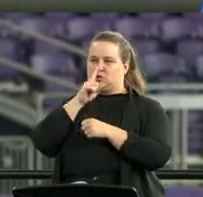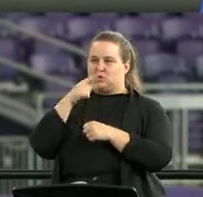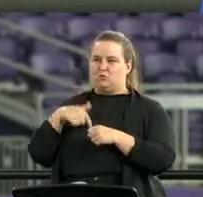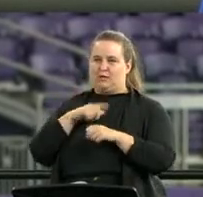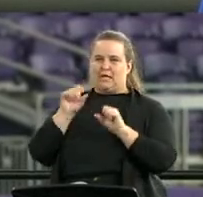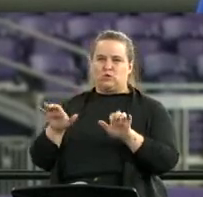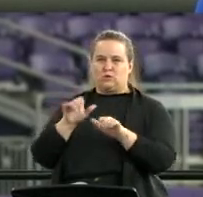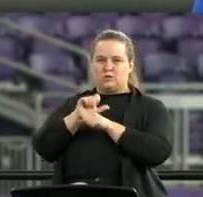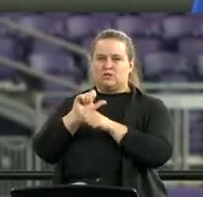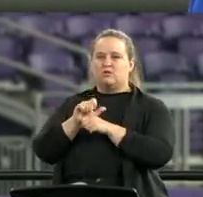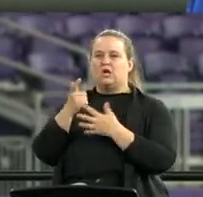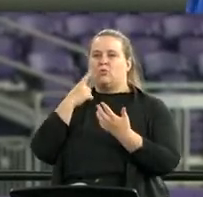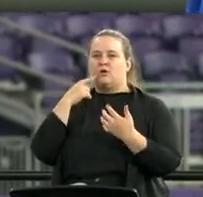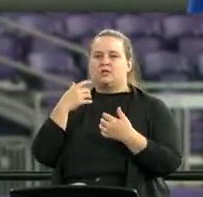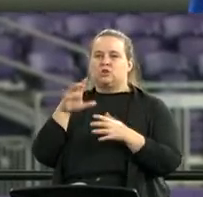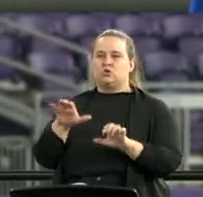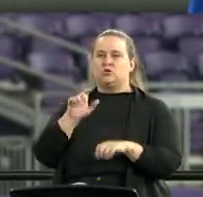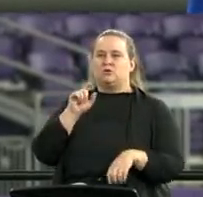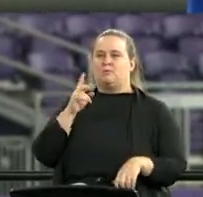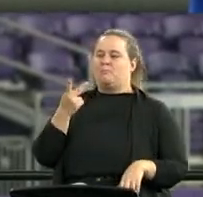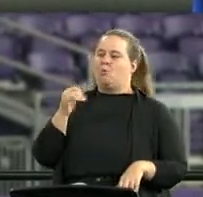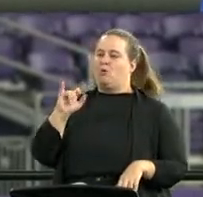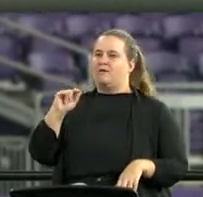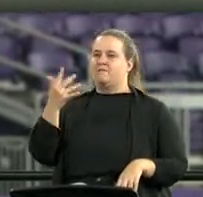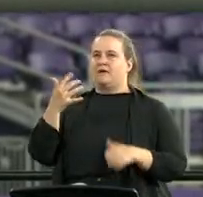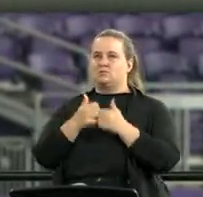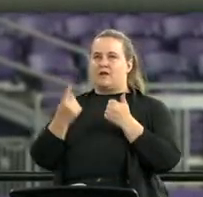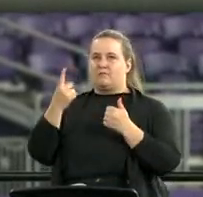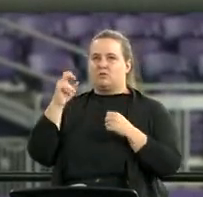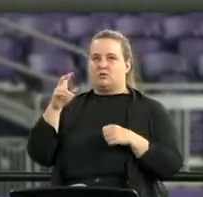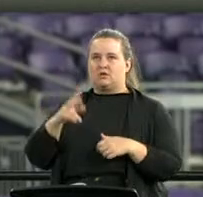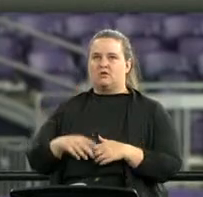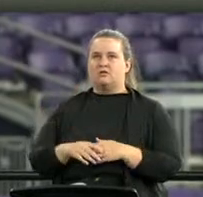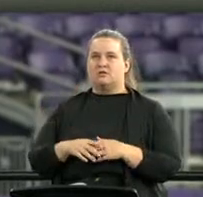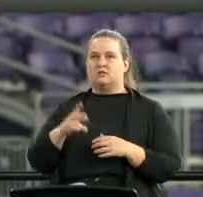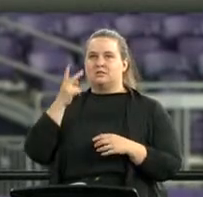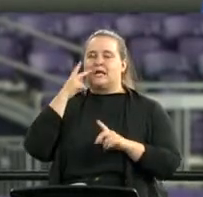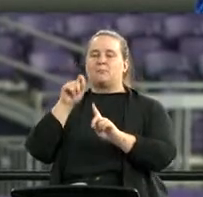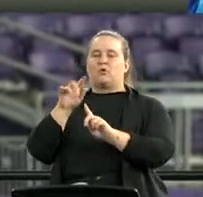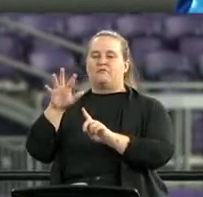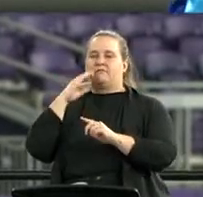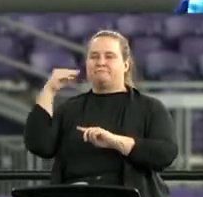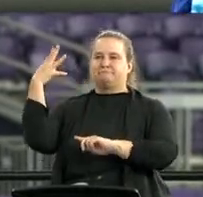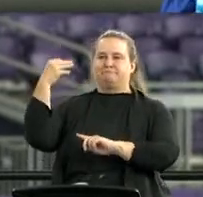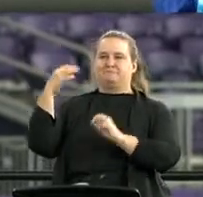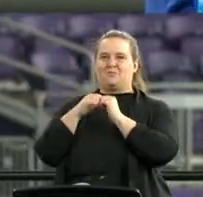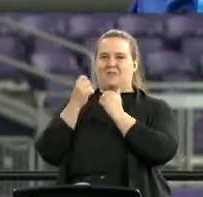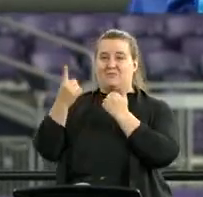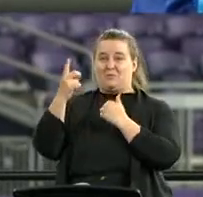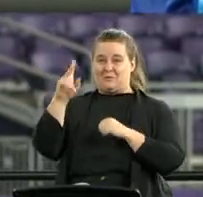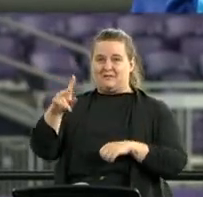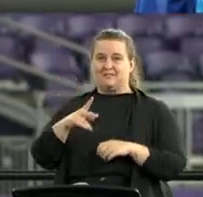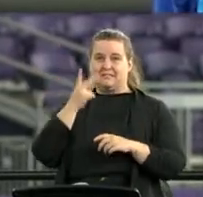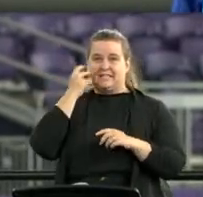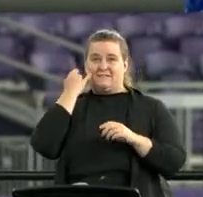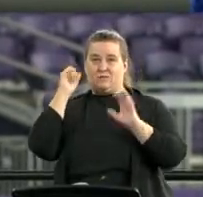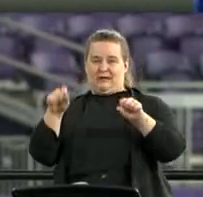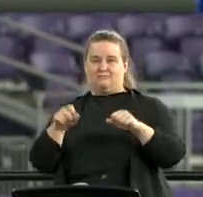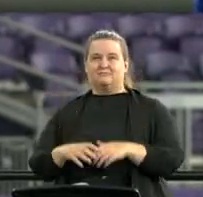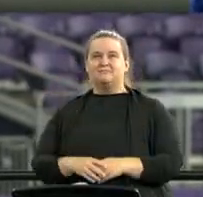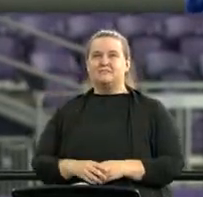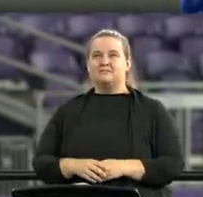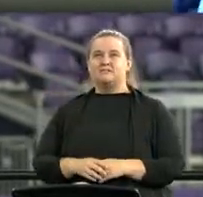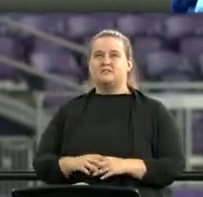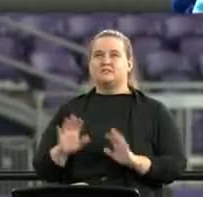Erickson's famous point fives with everyone. Okay? We're gonna see if we can make this work. Alrighty.